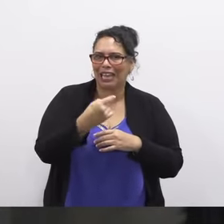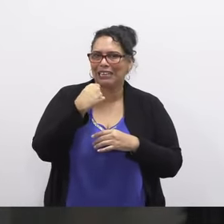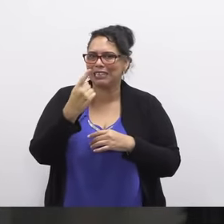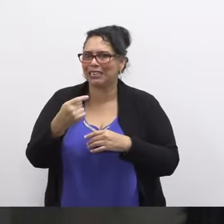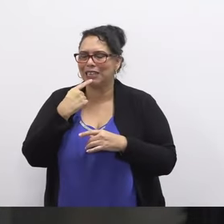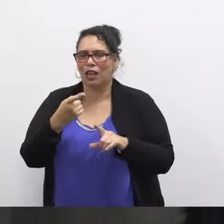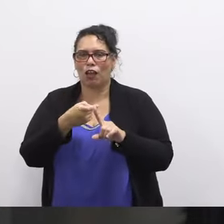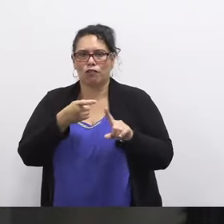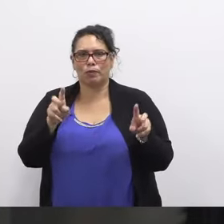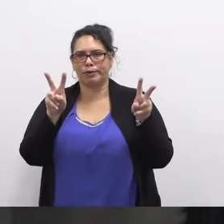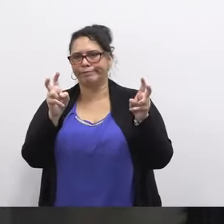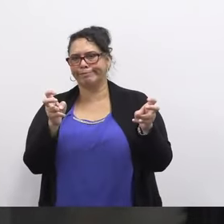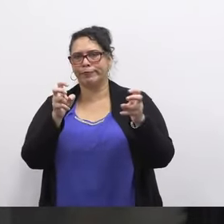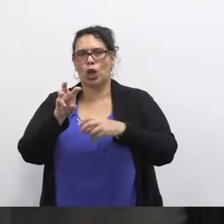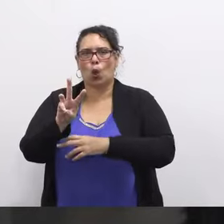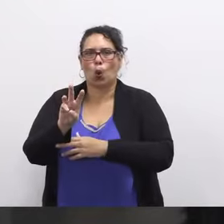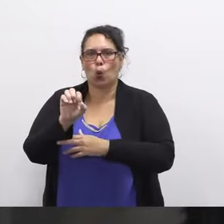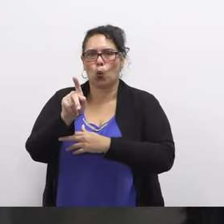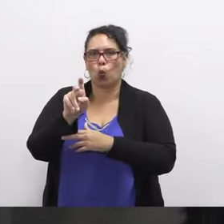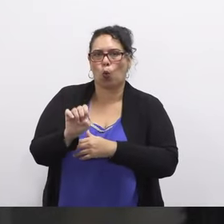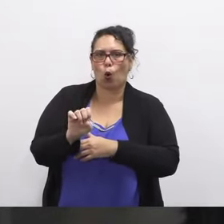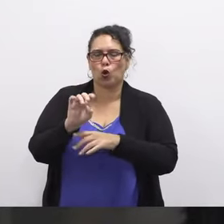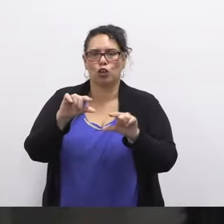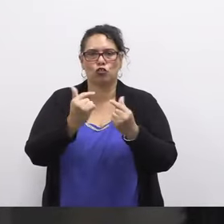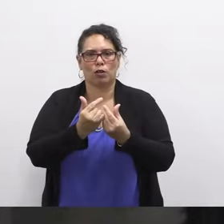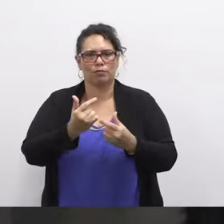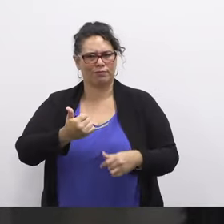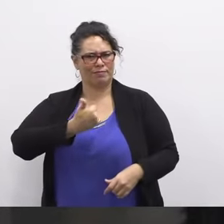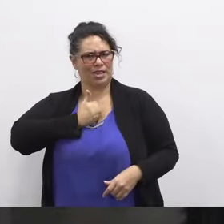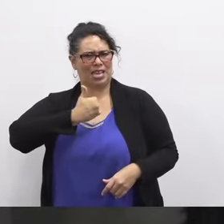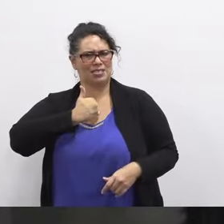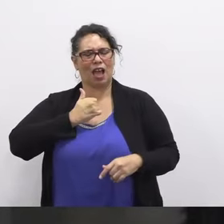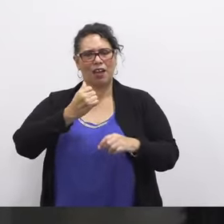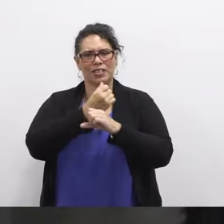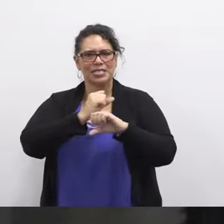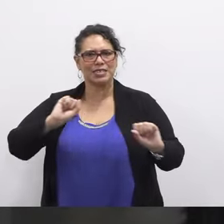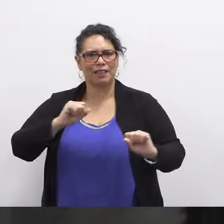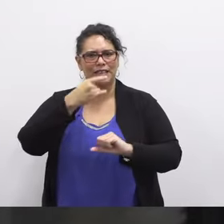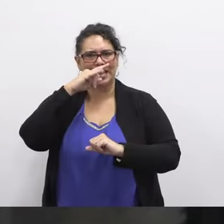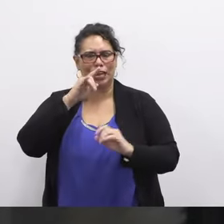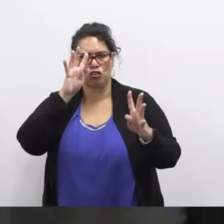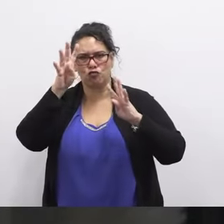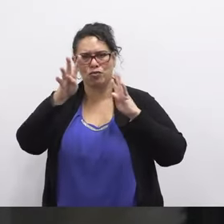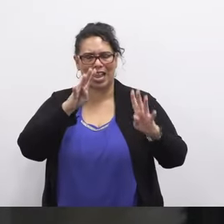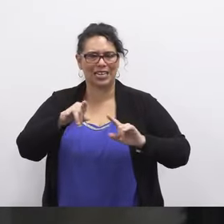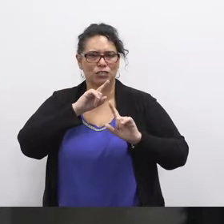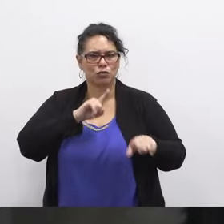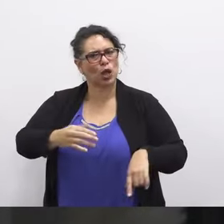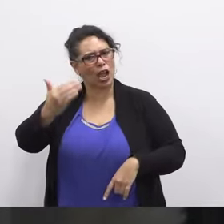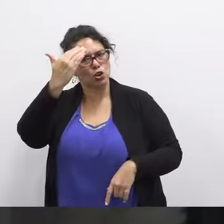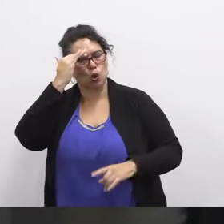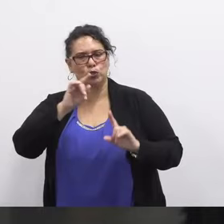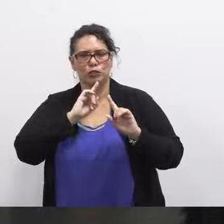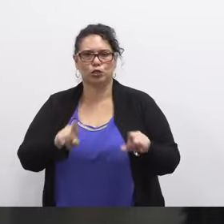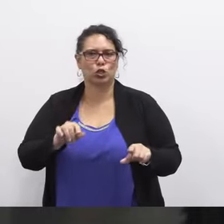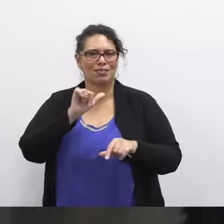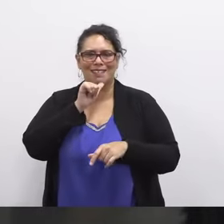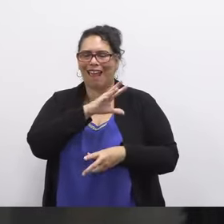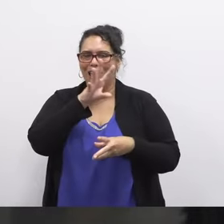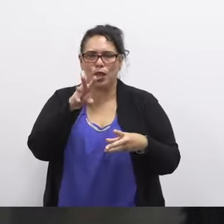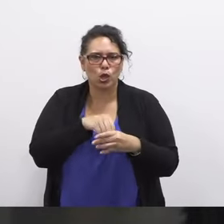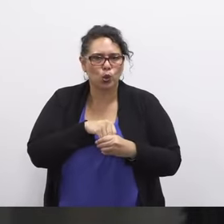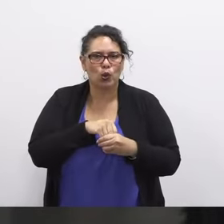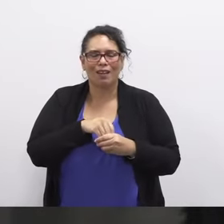woke group. I'm for the safety of the kids, and I'm for creating solutions, and I know the solutions, but they do not